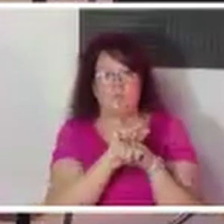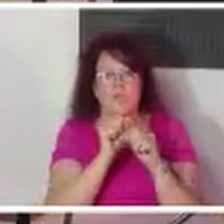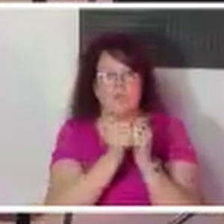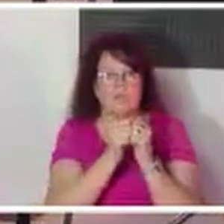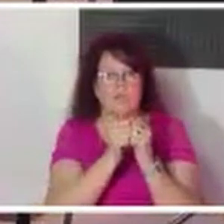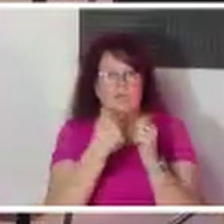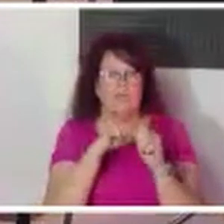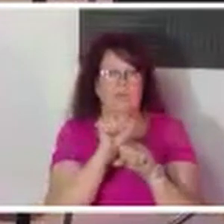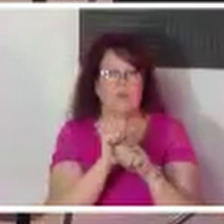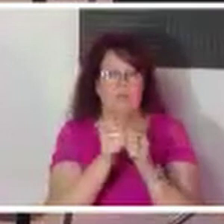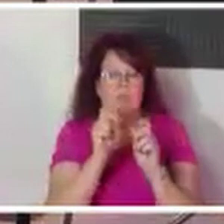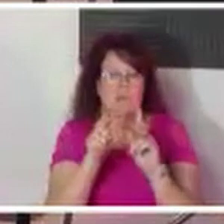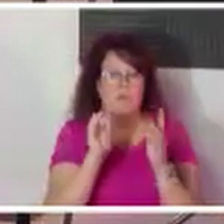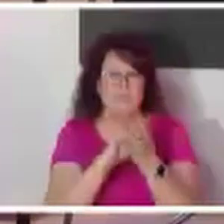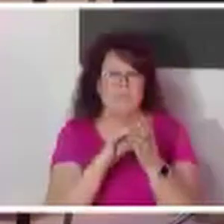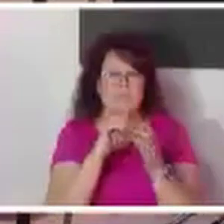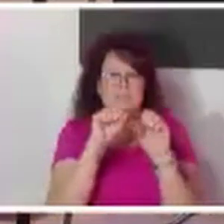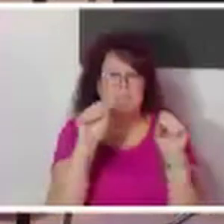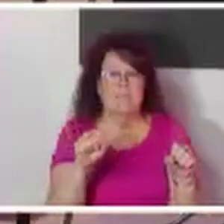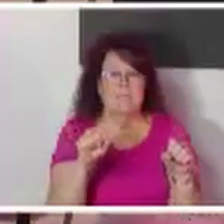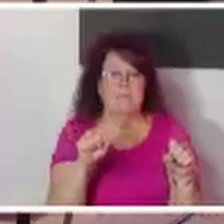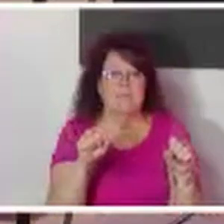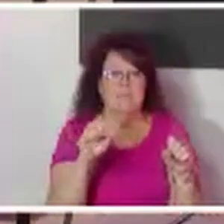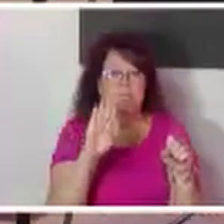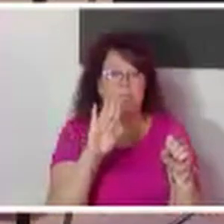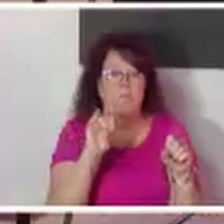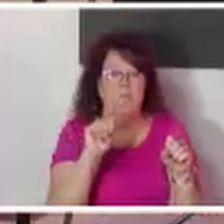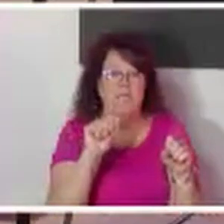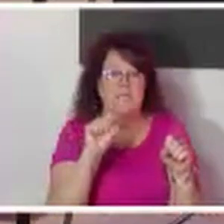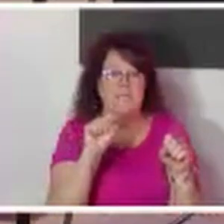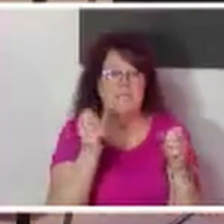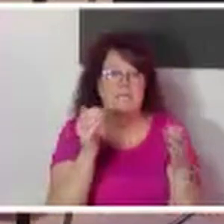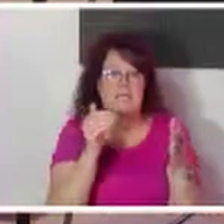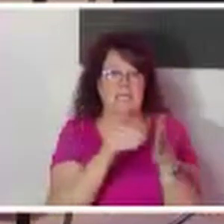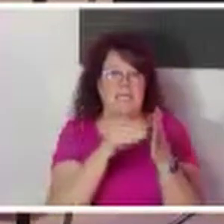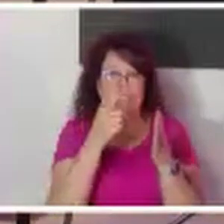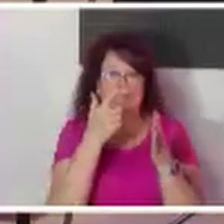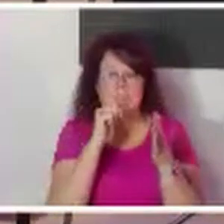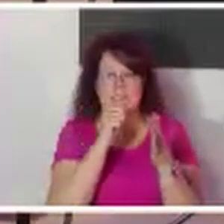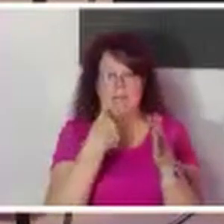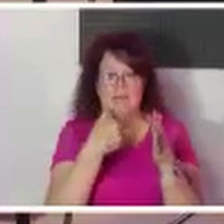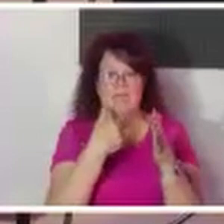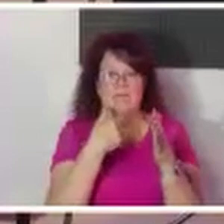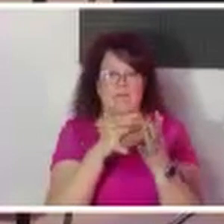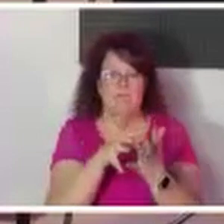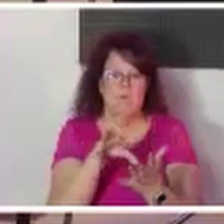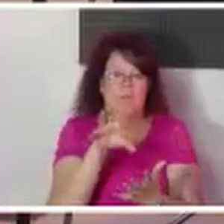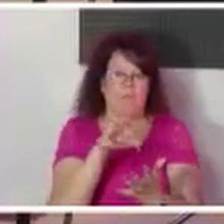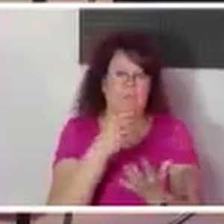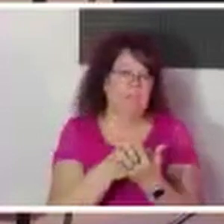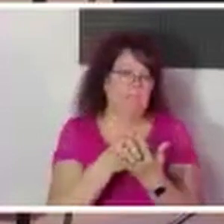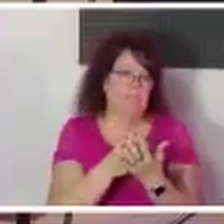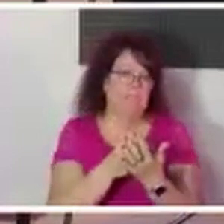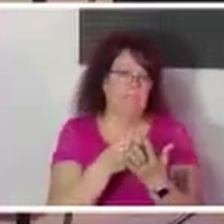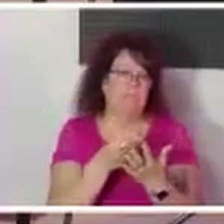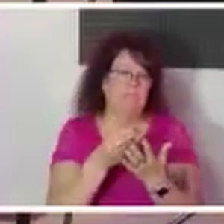that the system has been biased against because they don't have wealth. So really who we're choosing from are individuals that don't have the ability